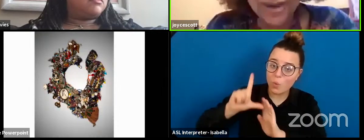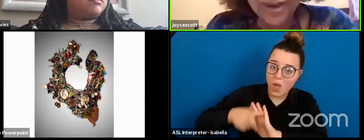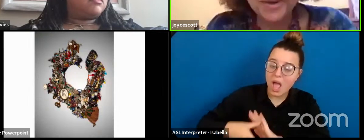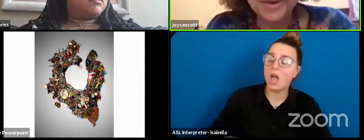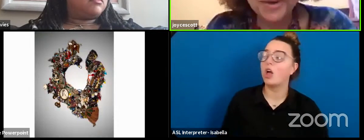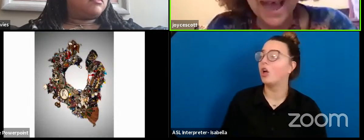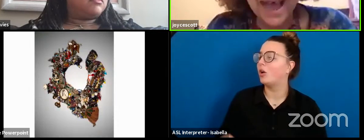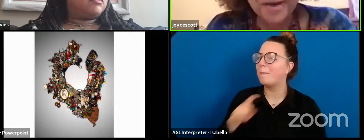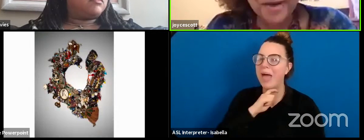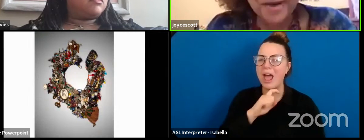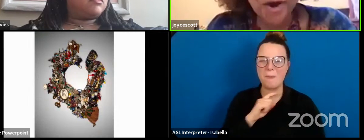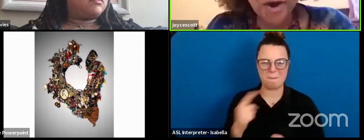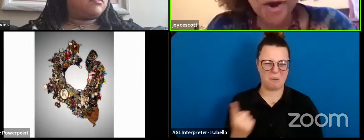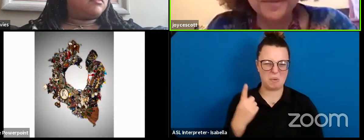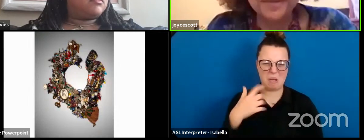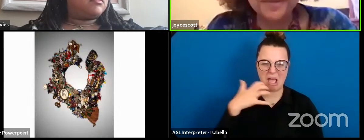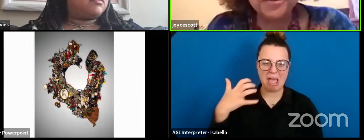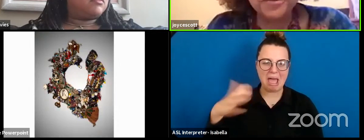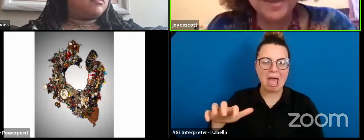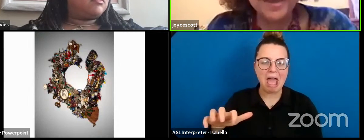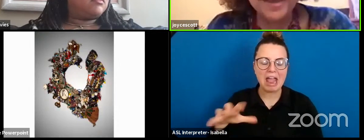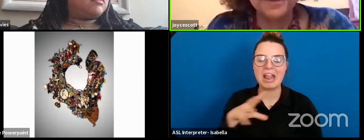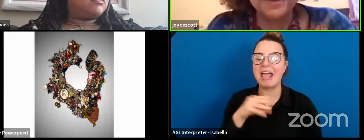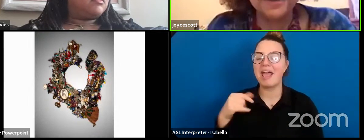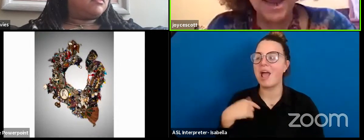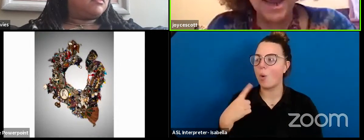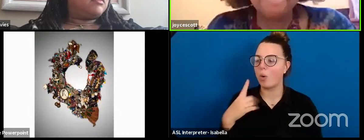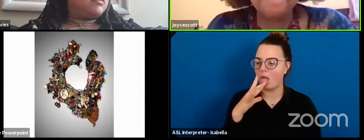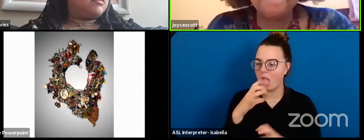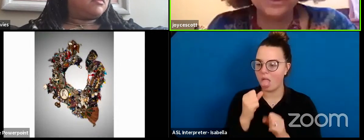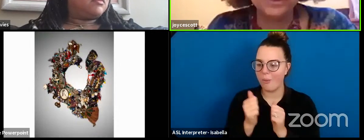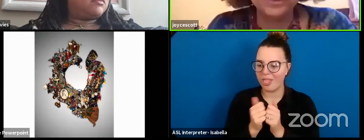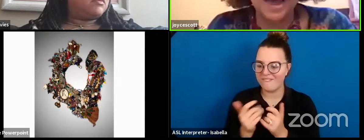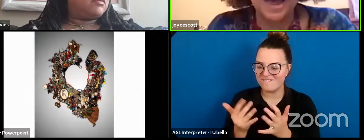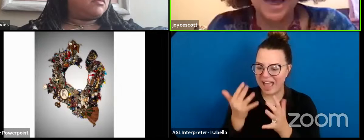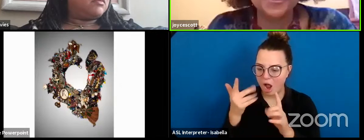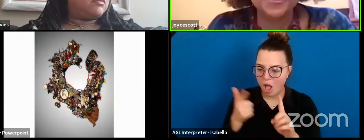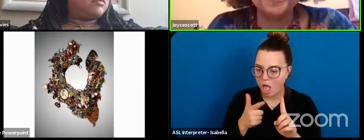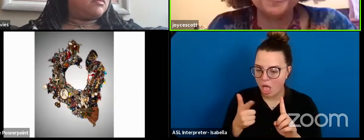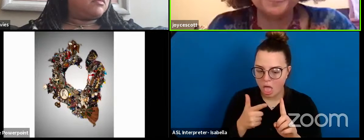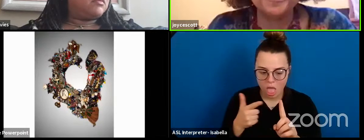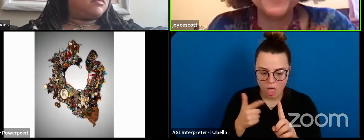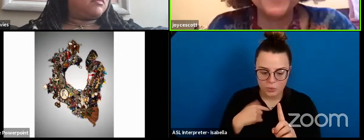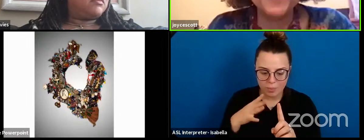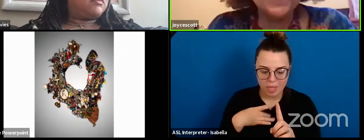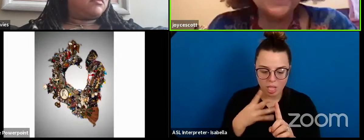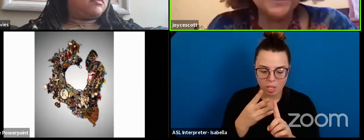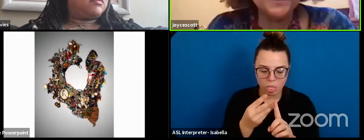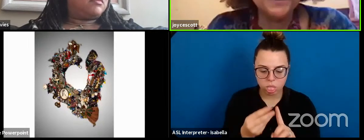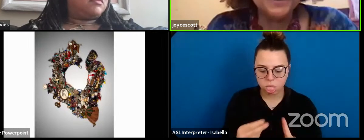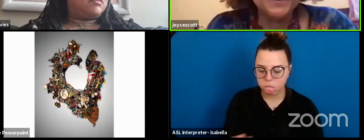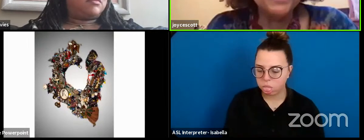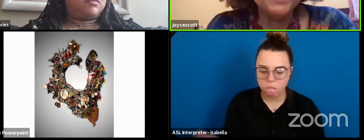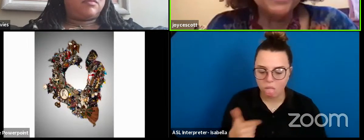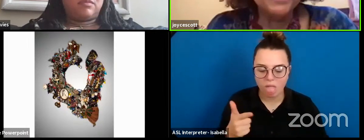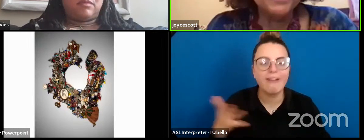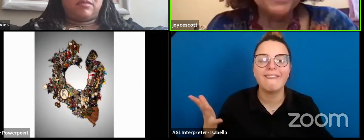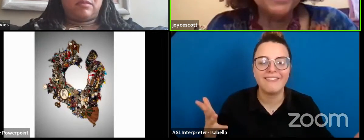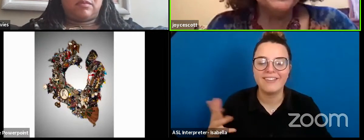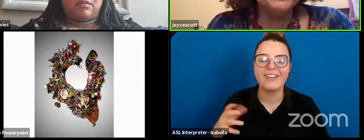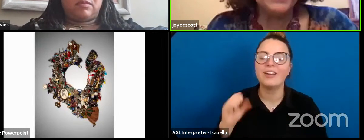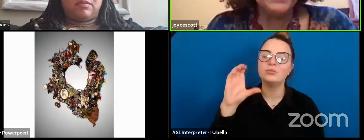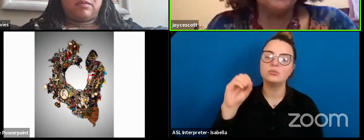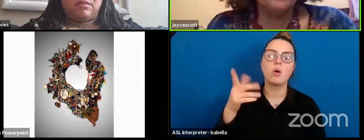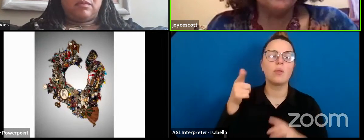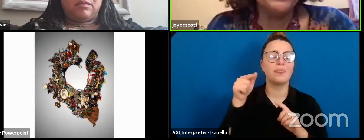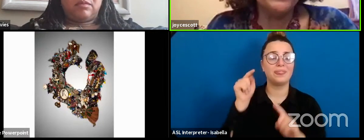always too hot, and I was always mesmerized by the fire, which meant I melted a lot of stuff. This is a